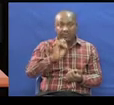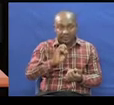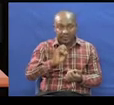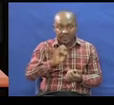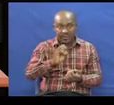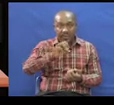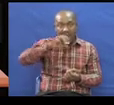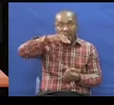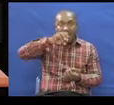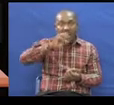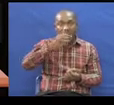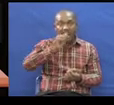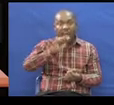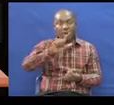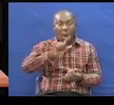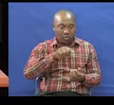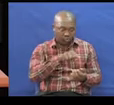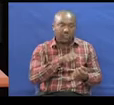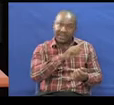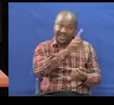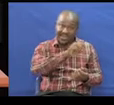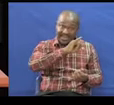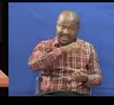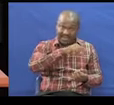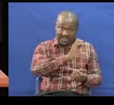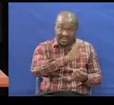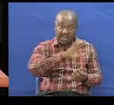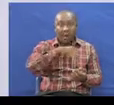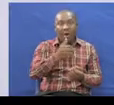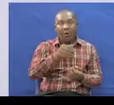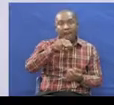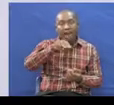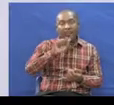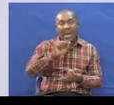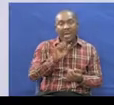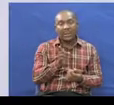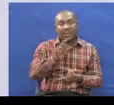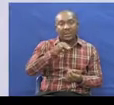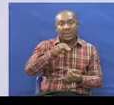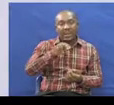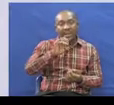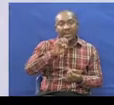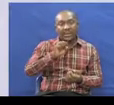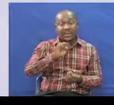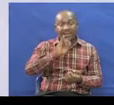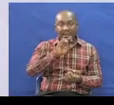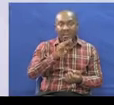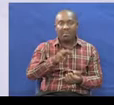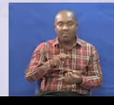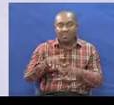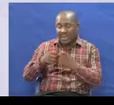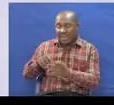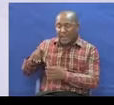are most reactive. They are the most reactive metals, and since they are the most reactive metals,